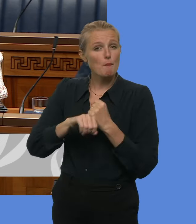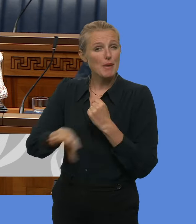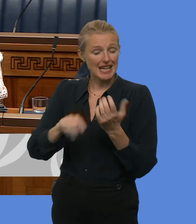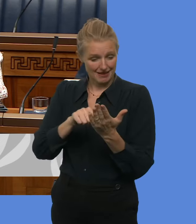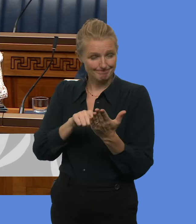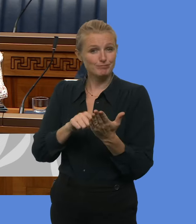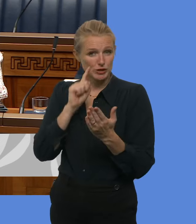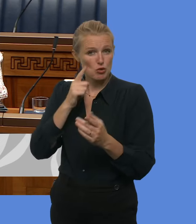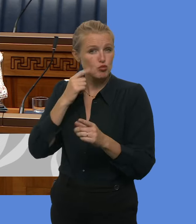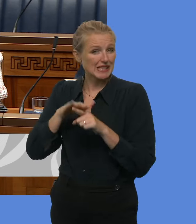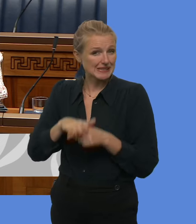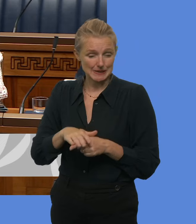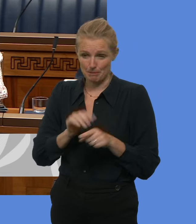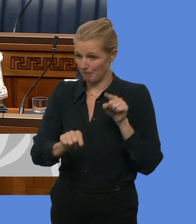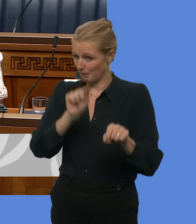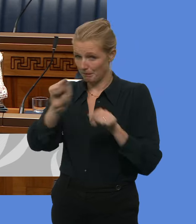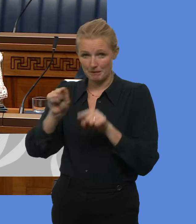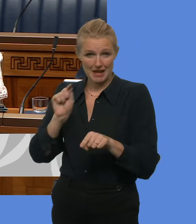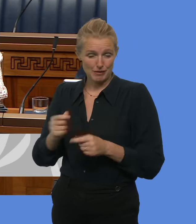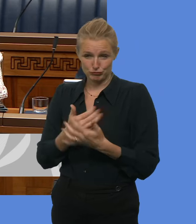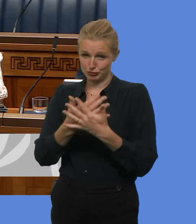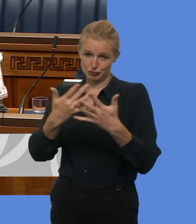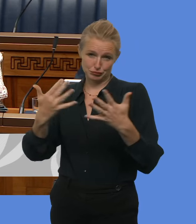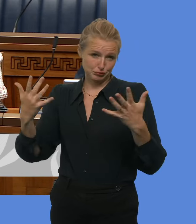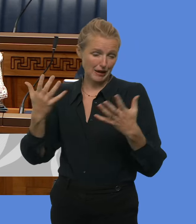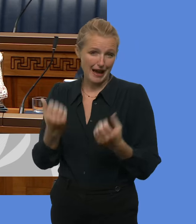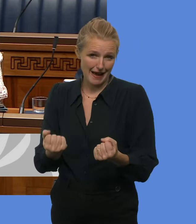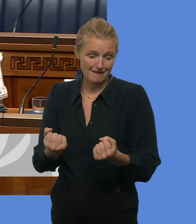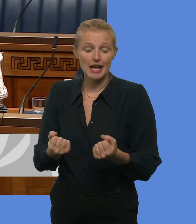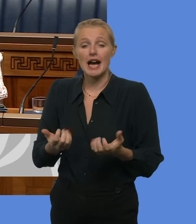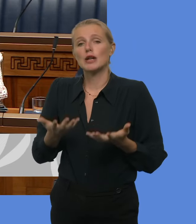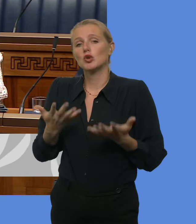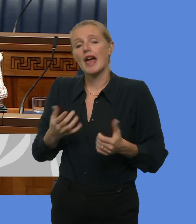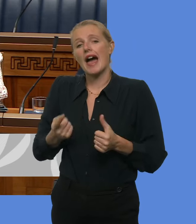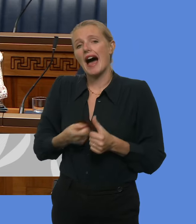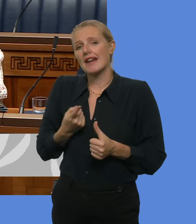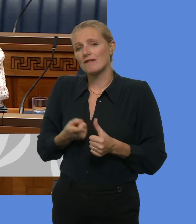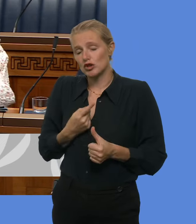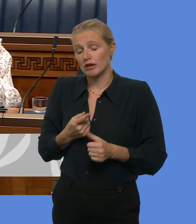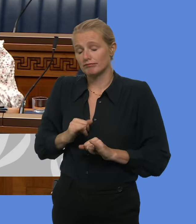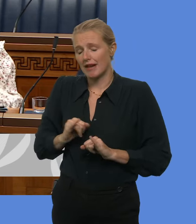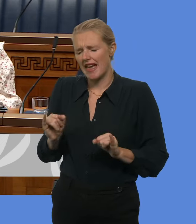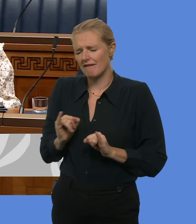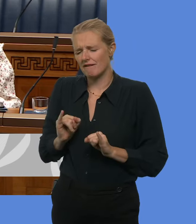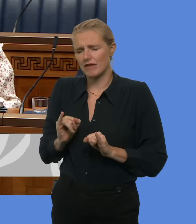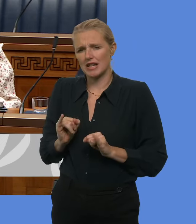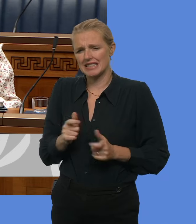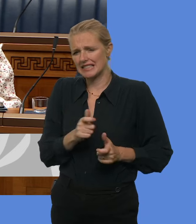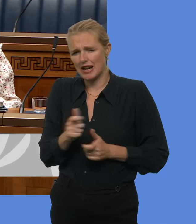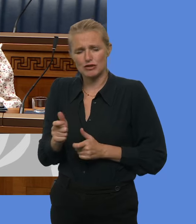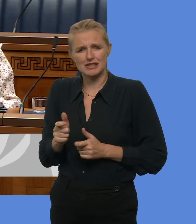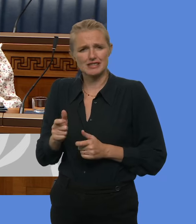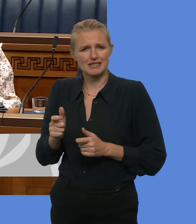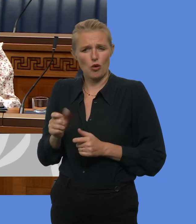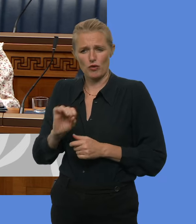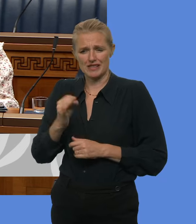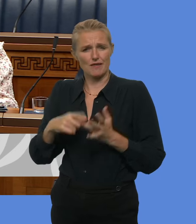out. And indeed, also, as he has referenced, today is the anniversary of the horrific terrorist attacks on the 7th of